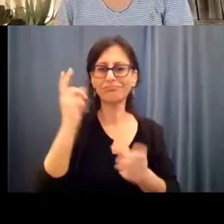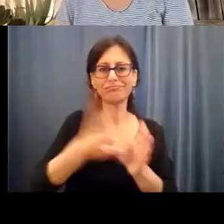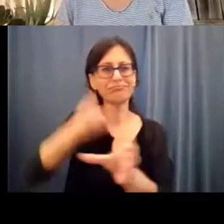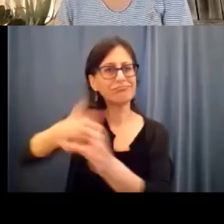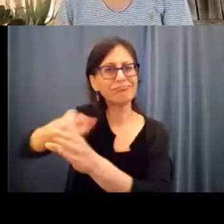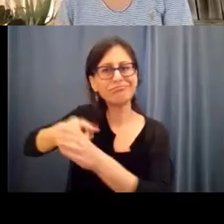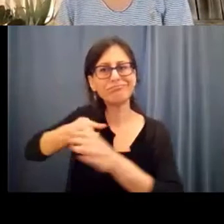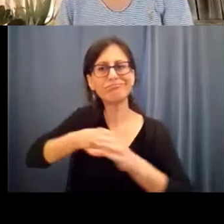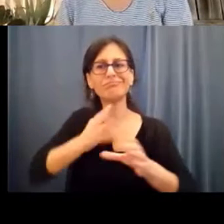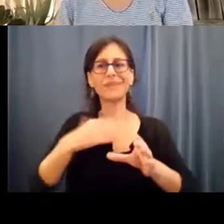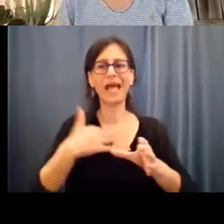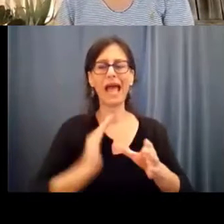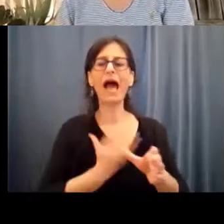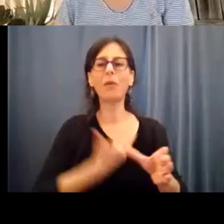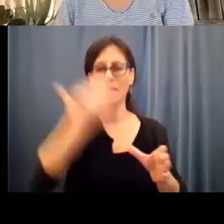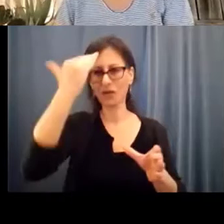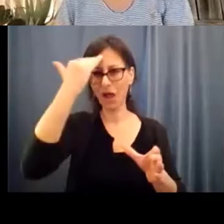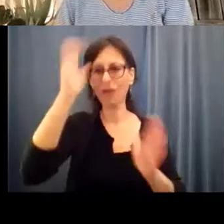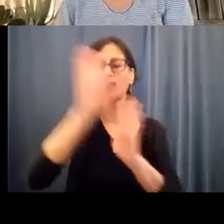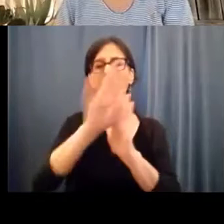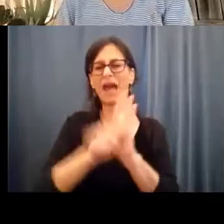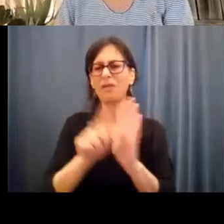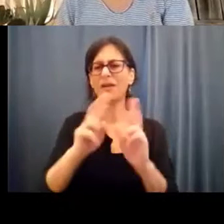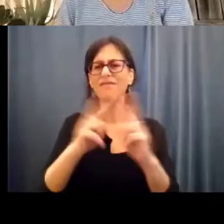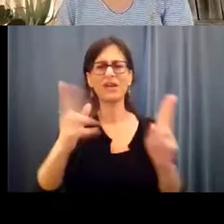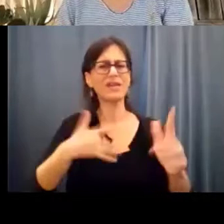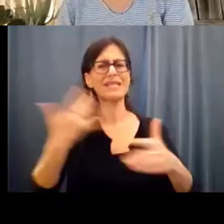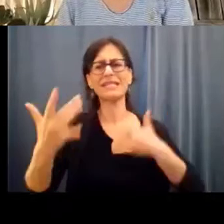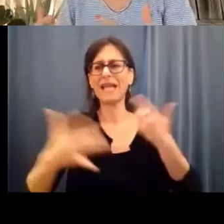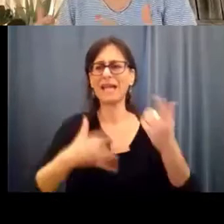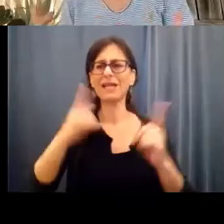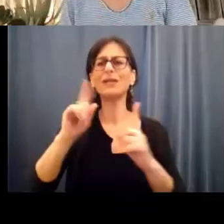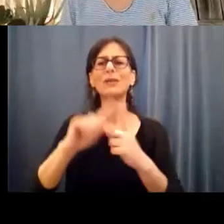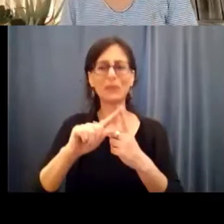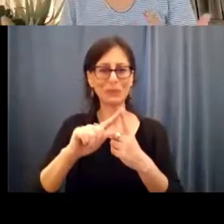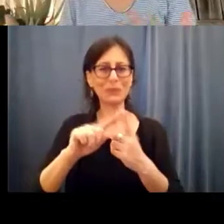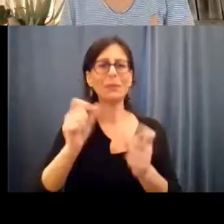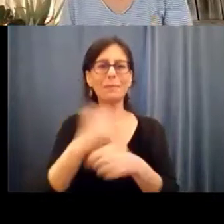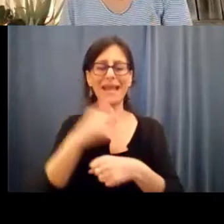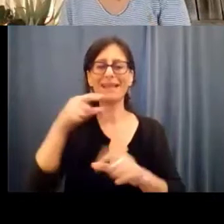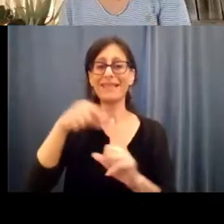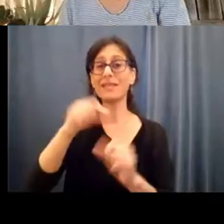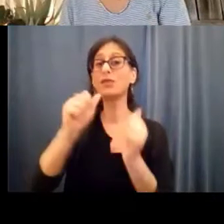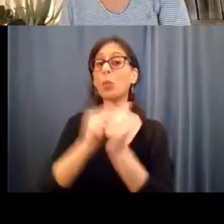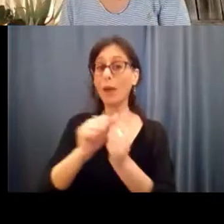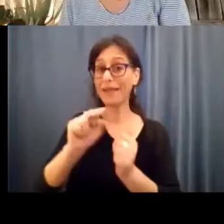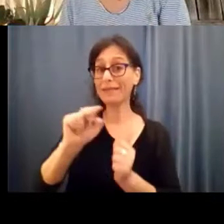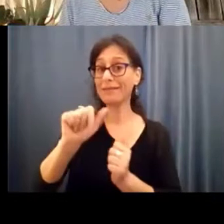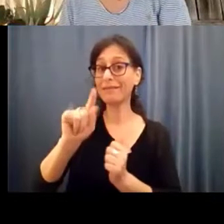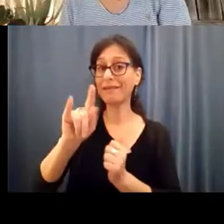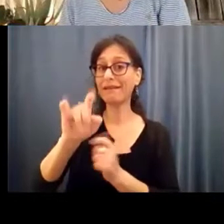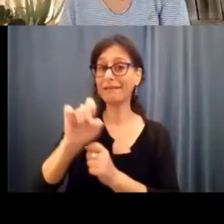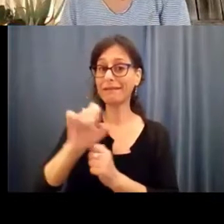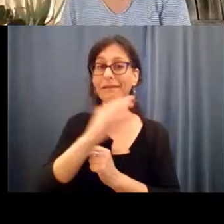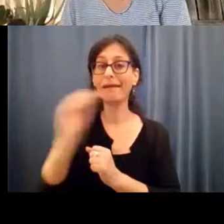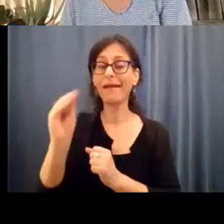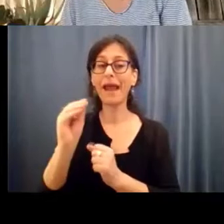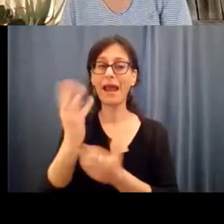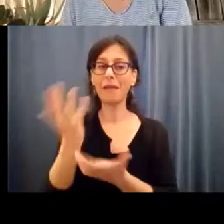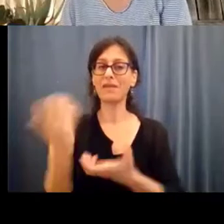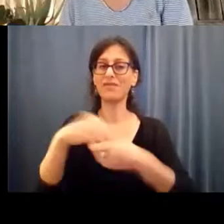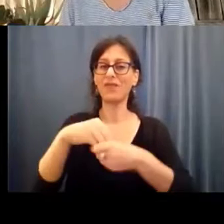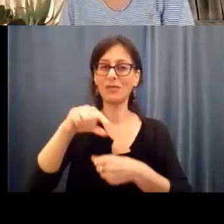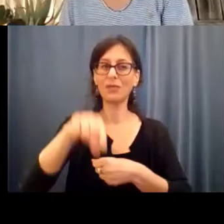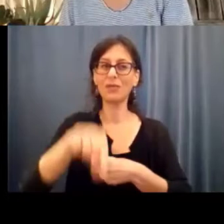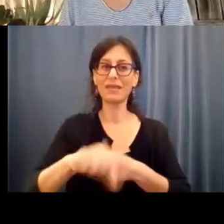our backgrounds, and we just really were excited to make this with Natalie and be a part of this